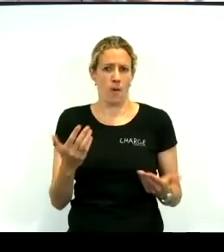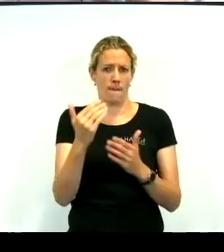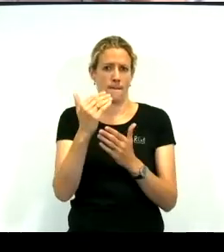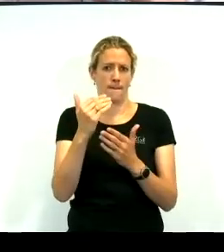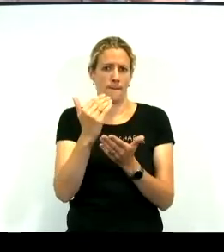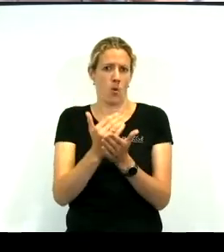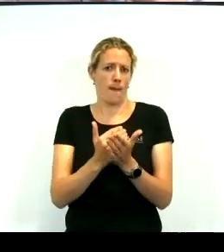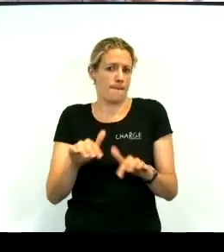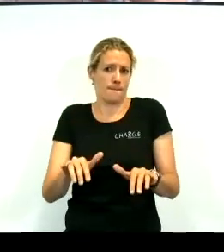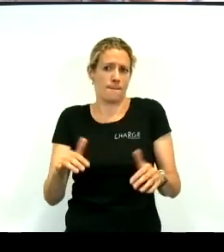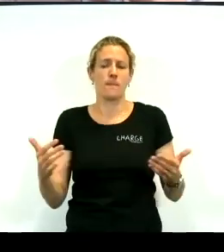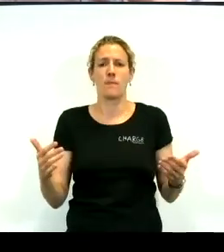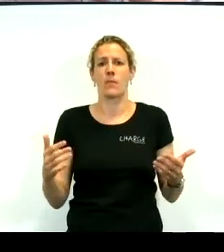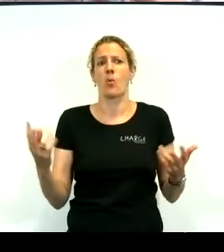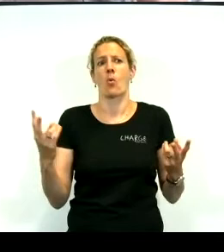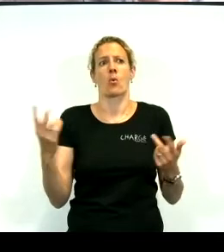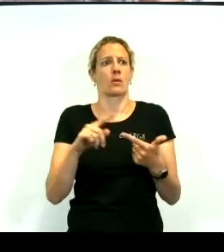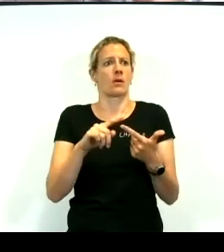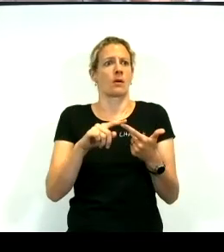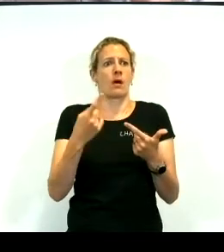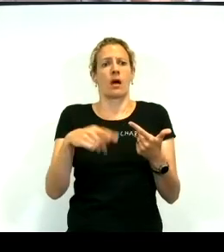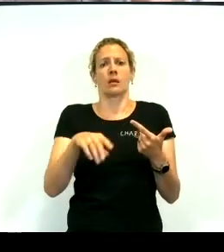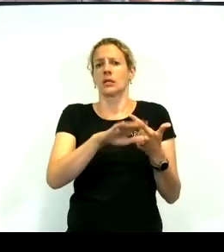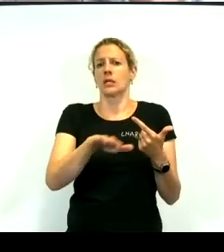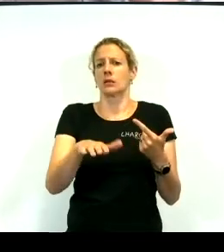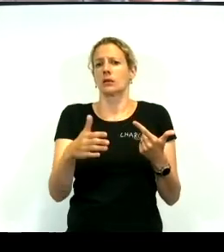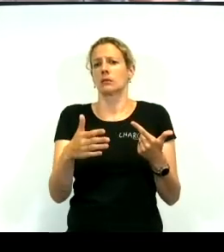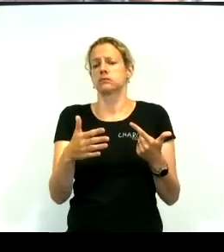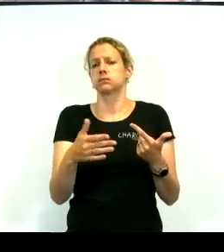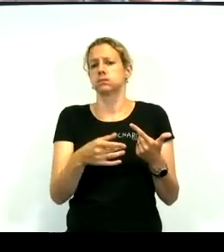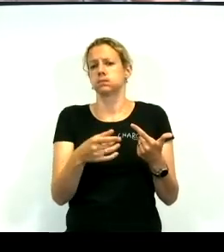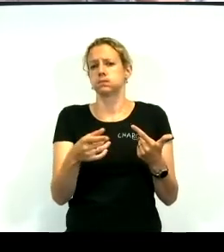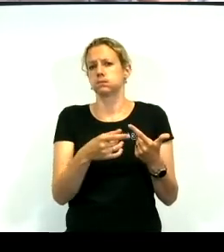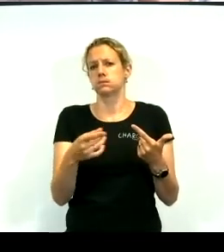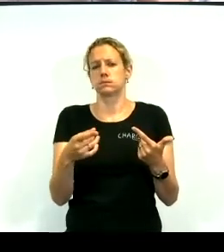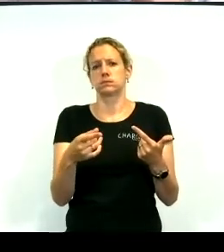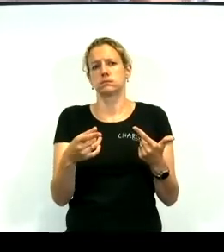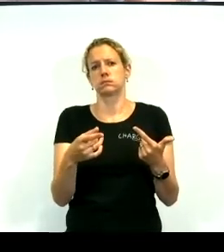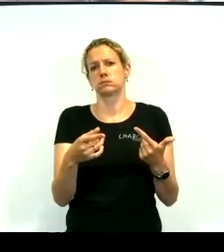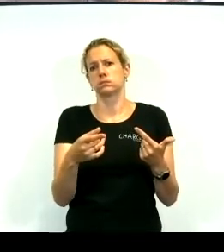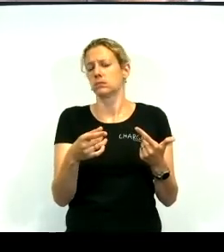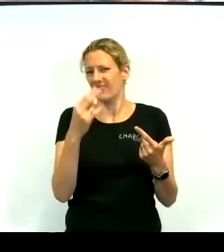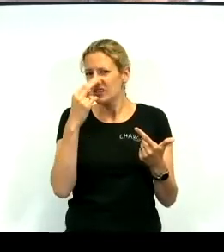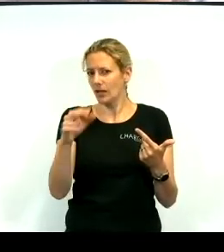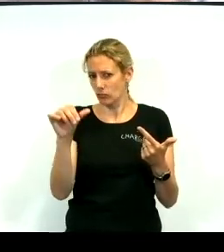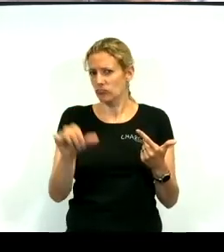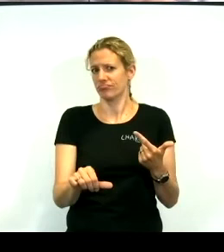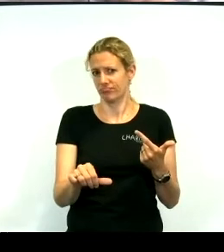got a couple of youngsters whose vision is not very good, so they used raised